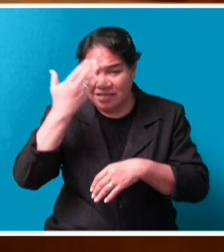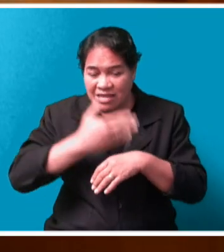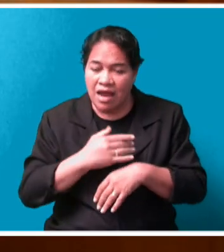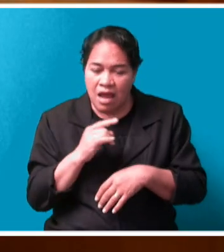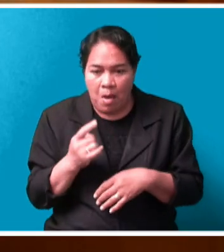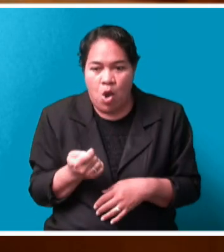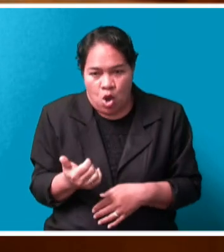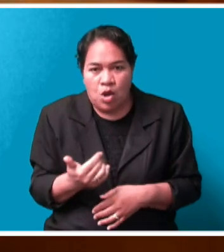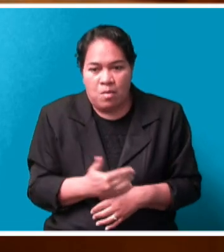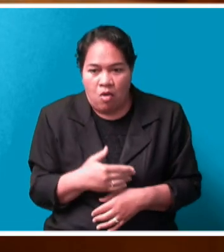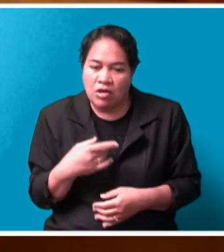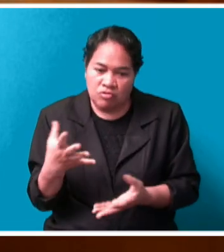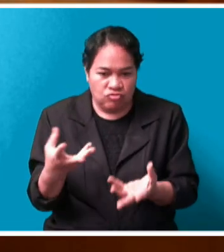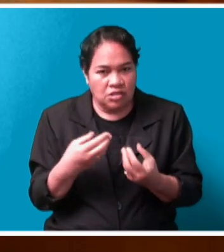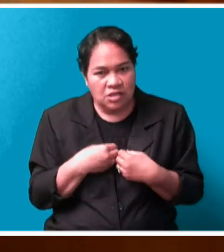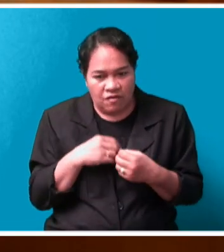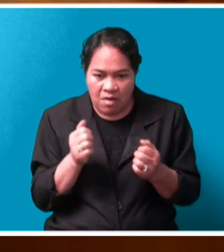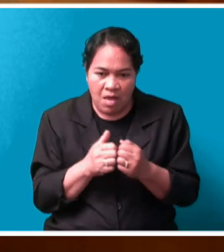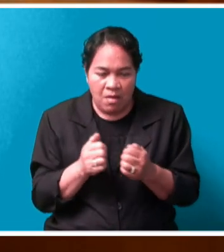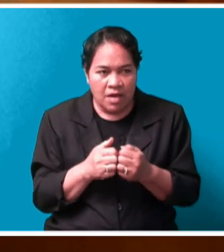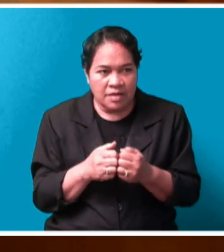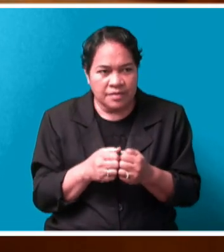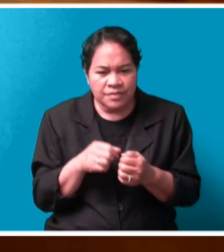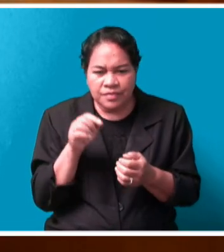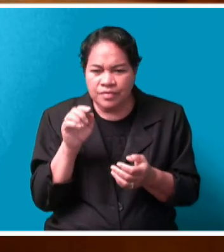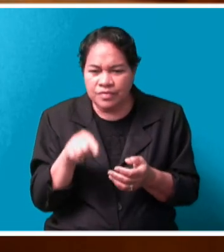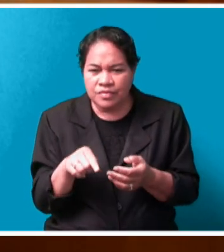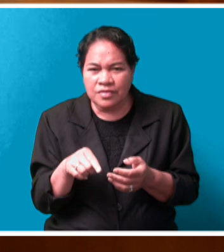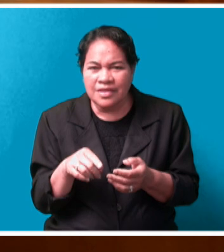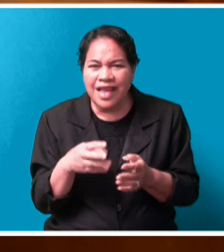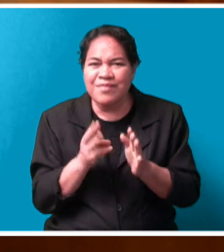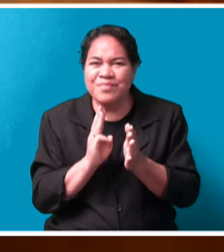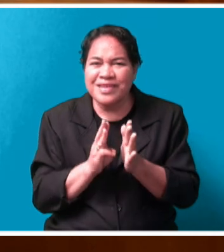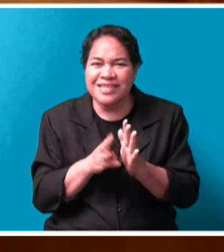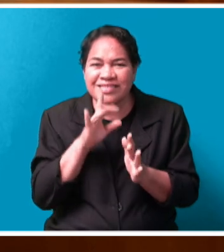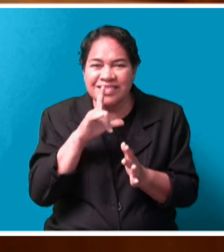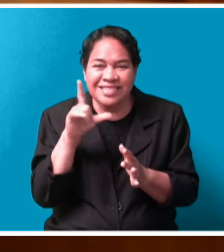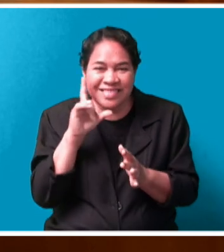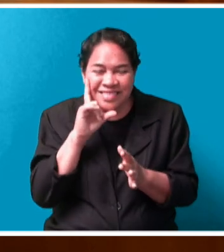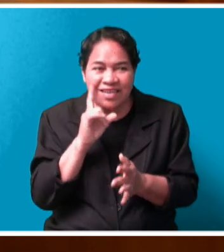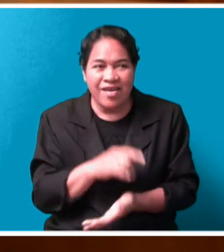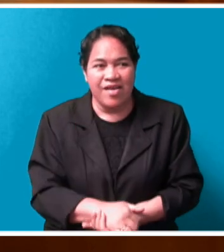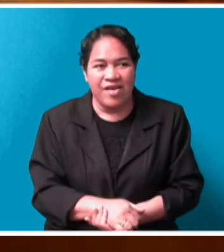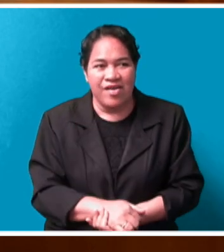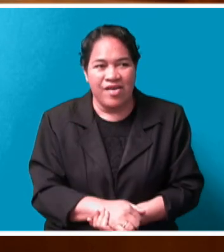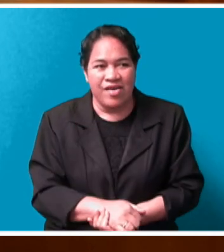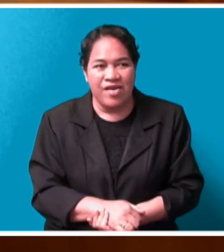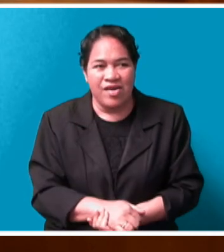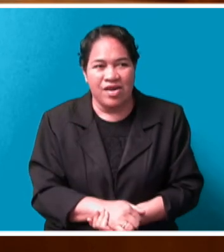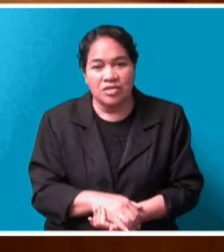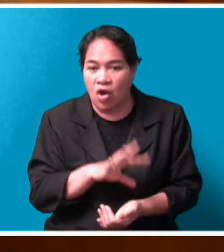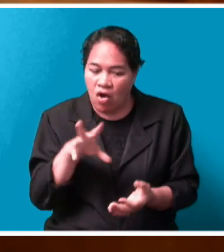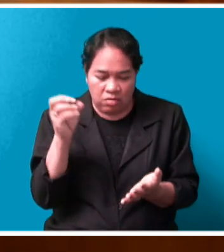email copy of the uncorrected Hansard. So yesterday, all that long proceeding, all to be recorded